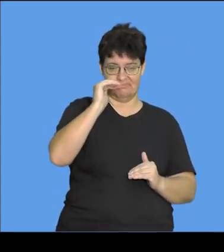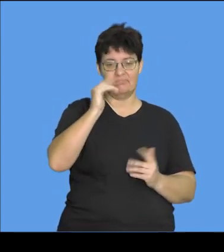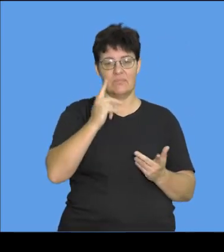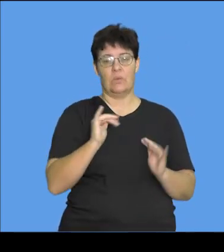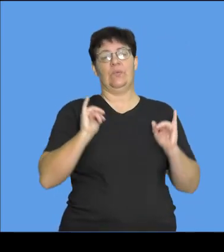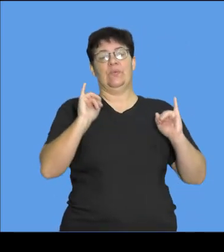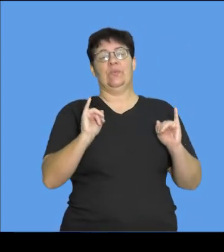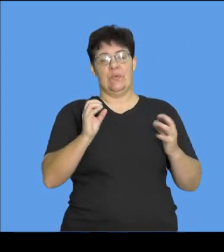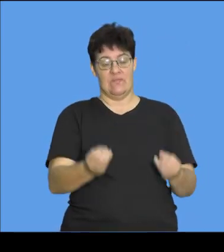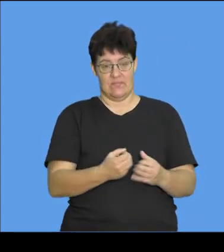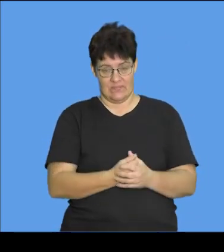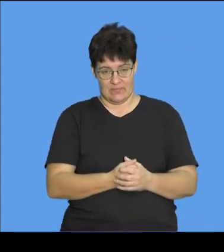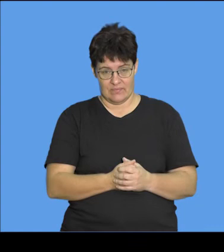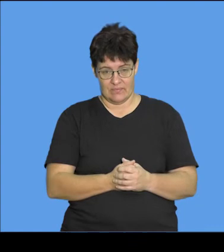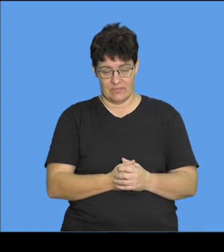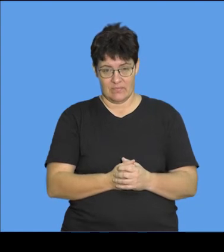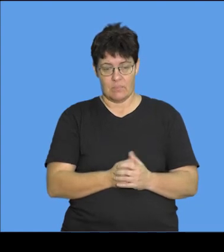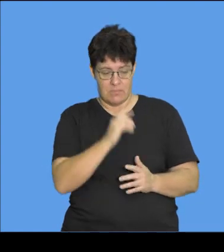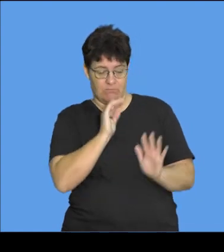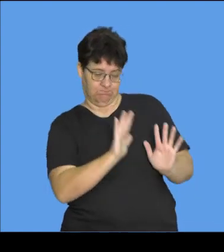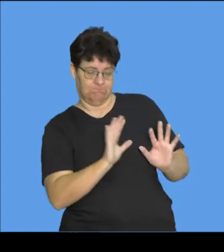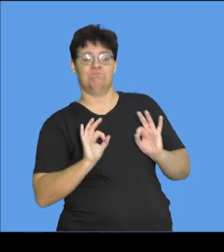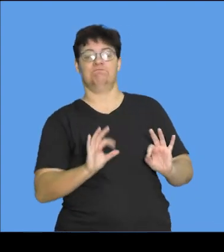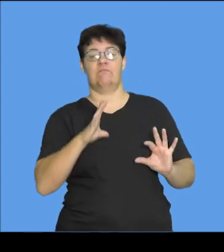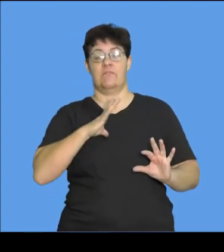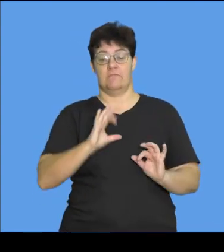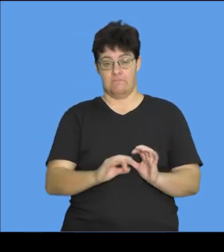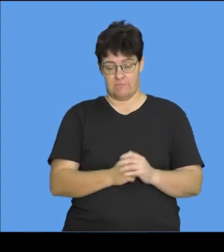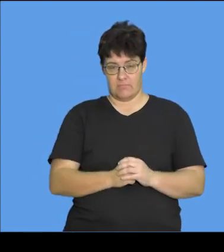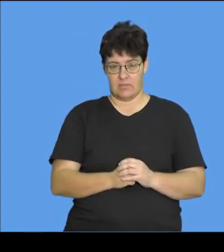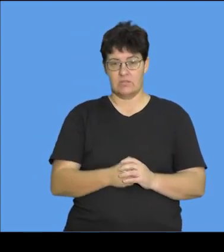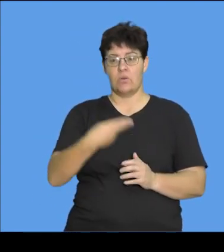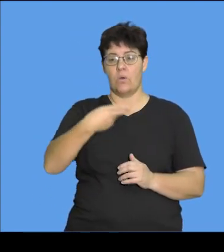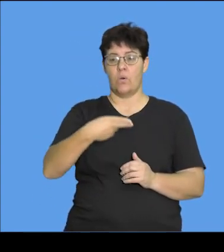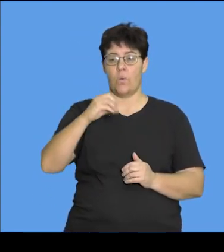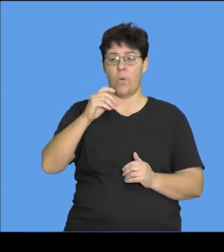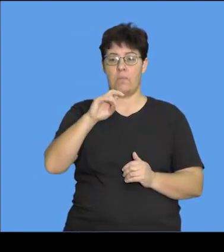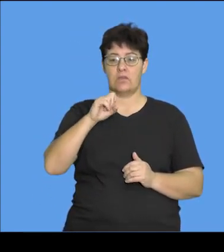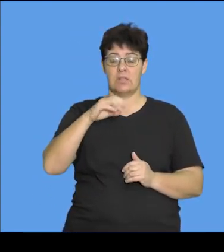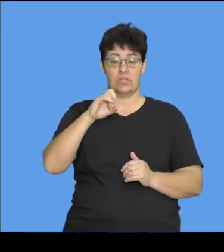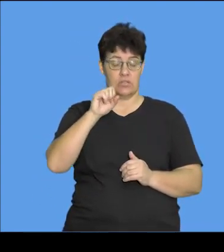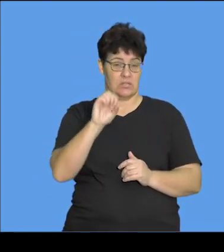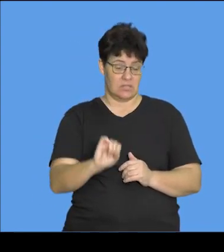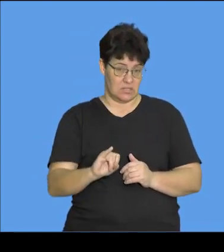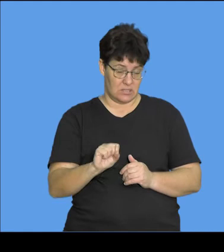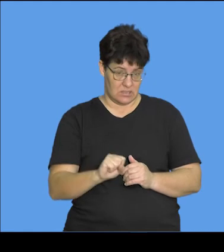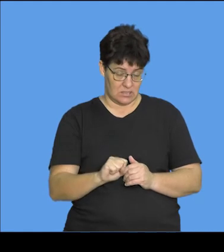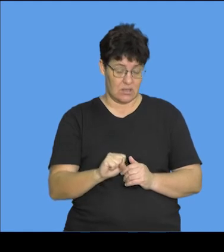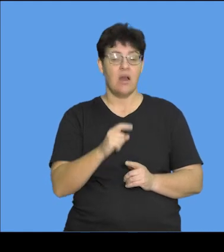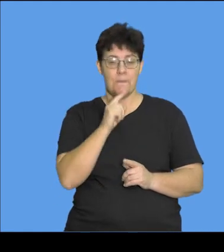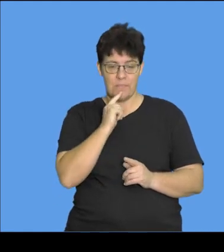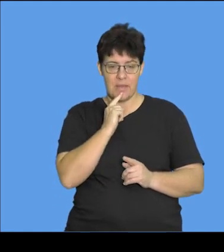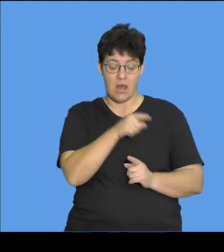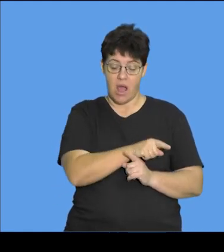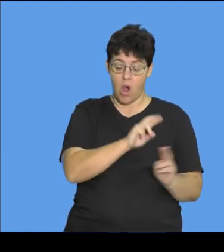extremity. So the mechanism around homeostasis is essentially the two mechanisms either responding to an